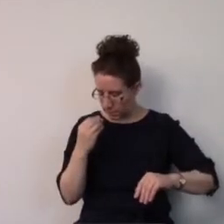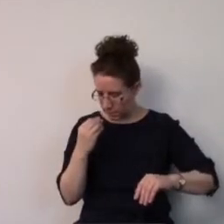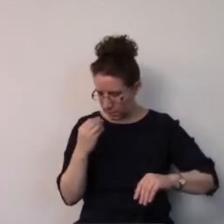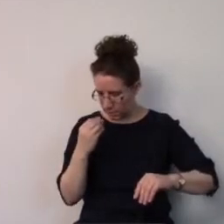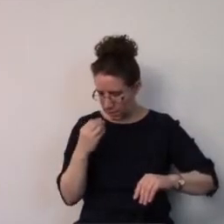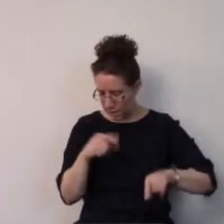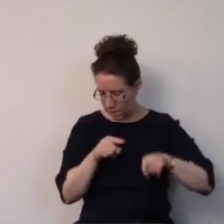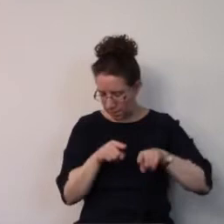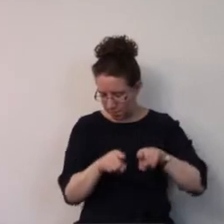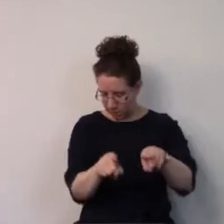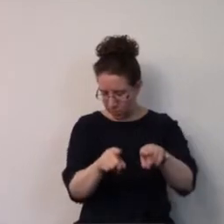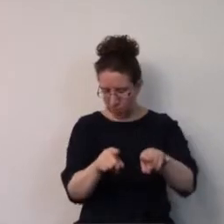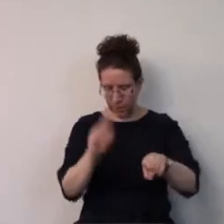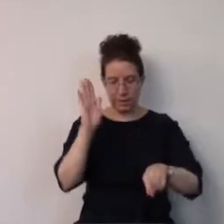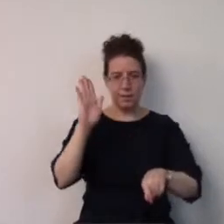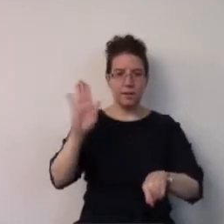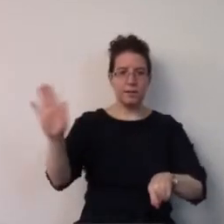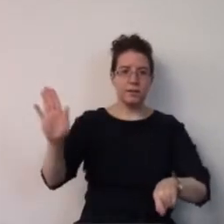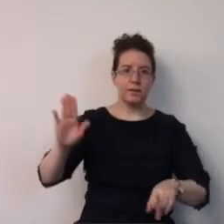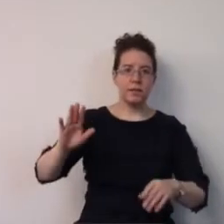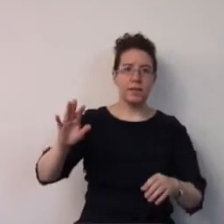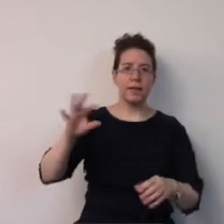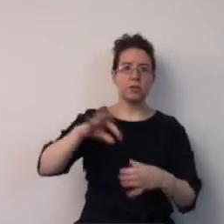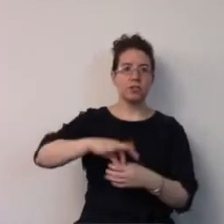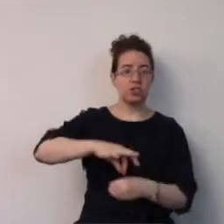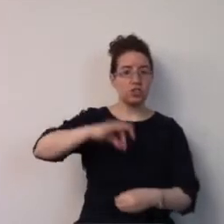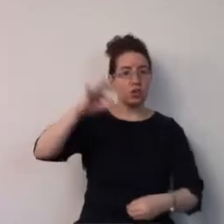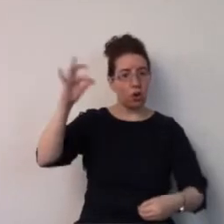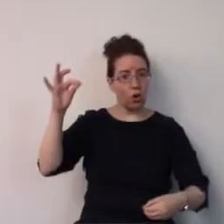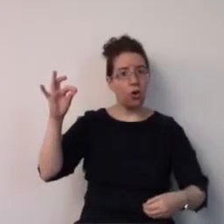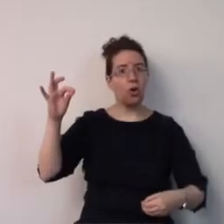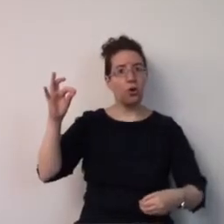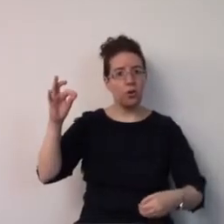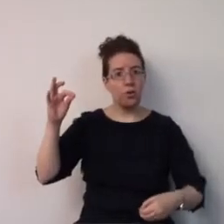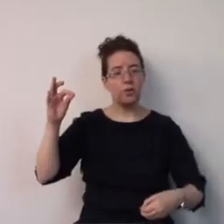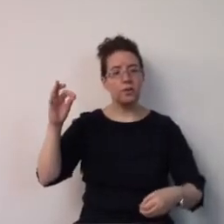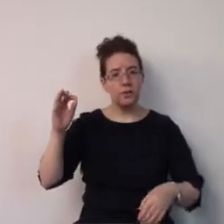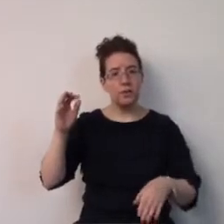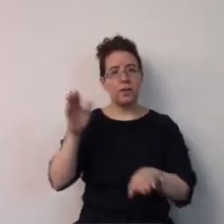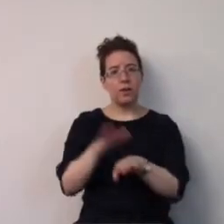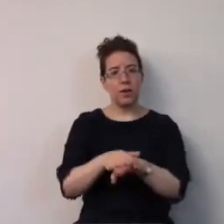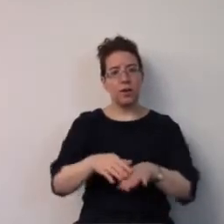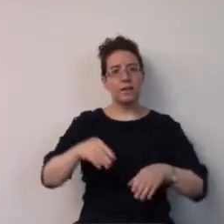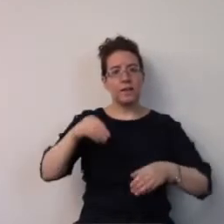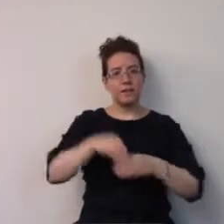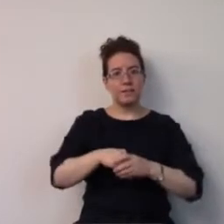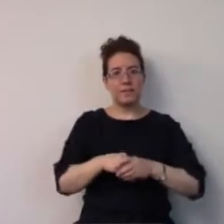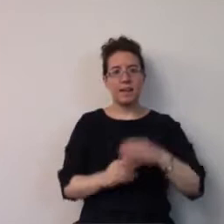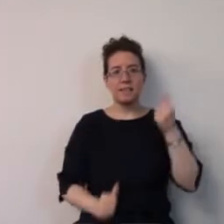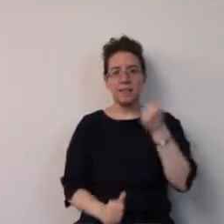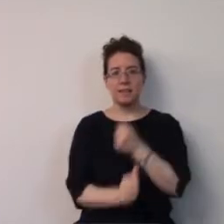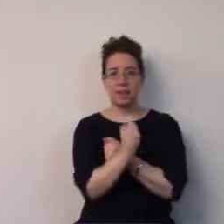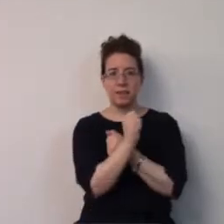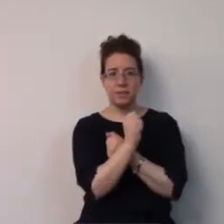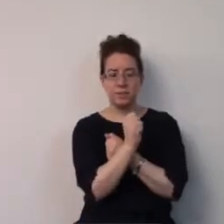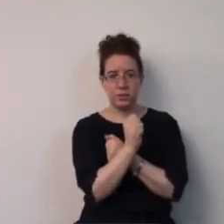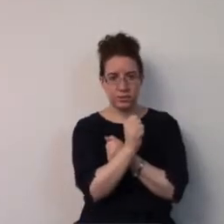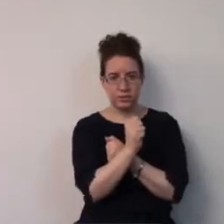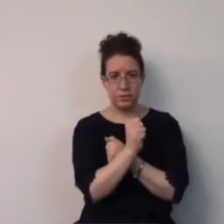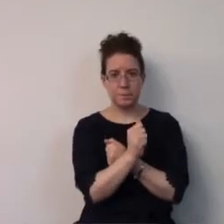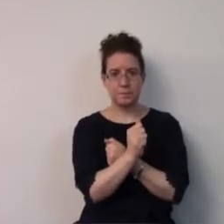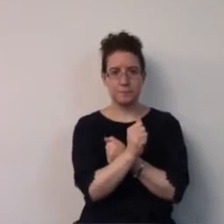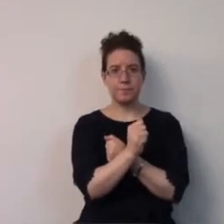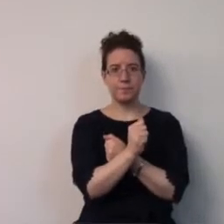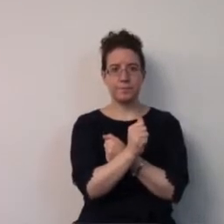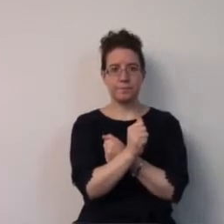the inside is in jeopardy. Yes, it is. That's right. Yes, it is. Because there are spiritual predators that want to